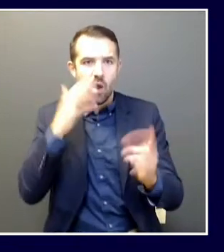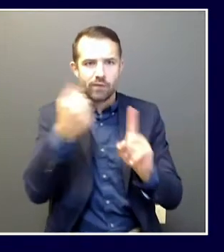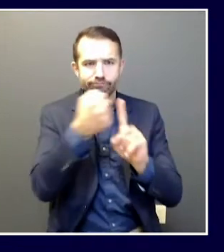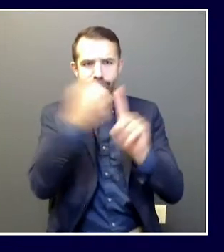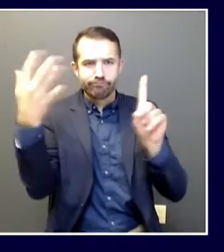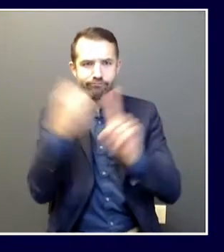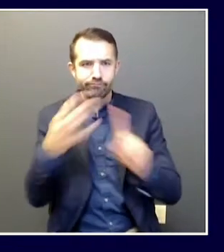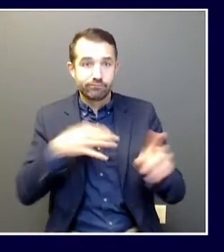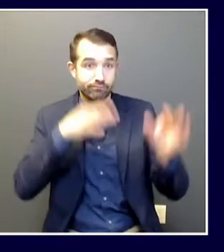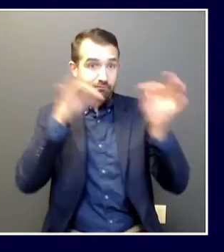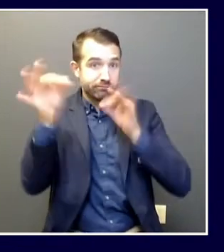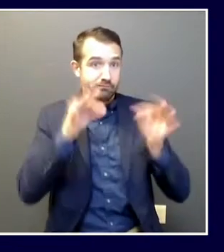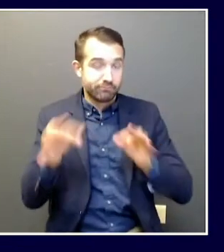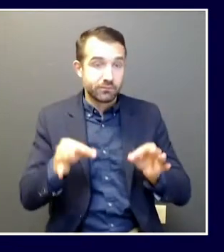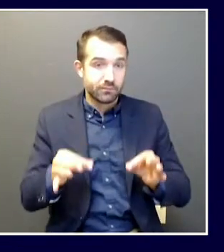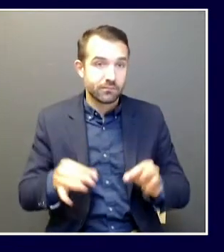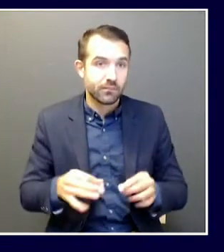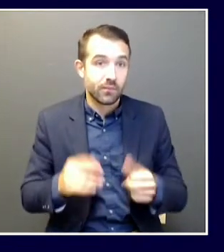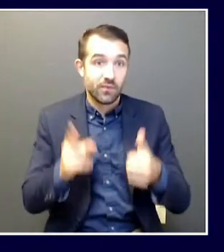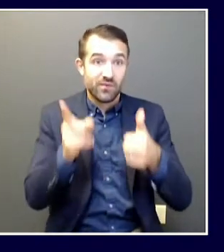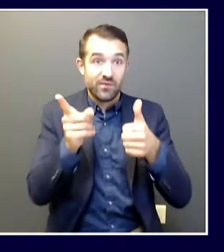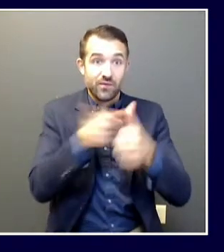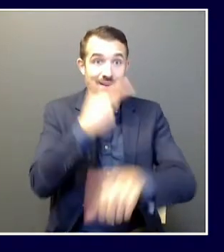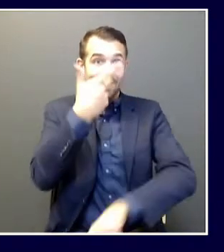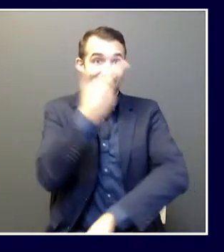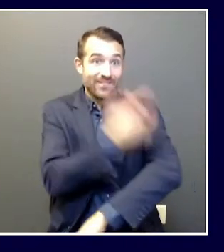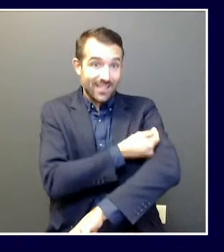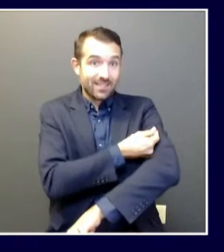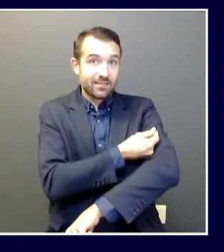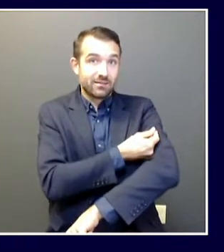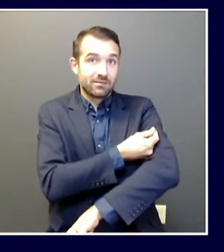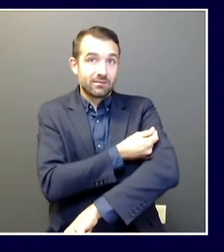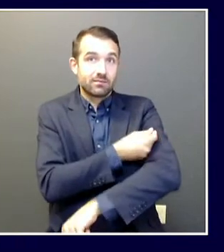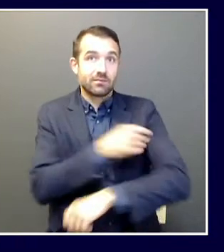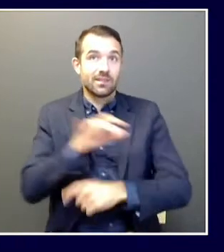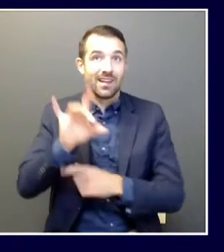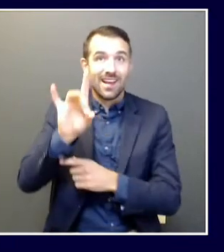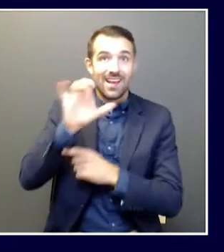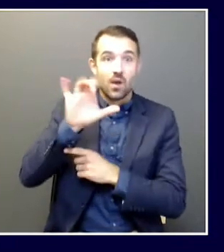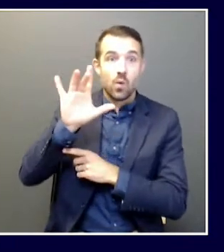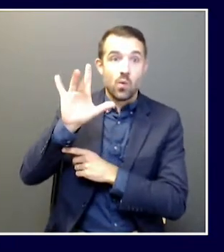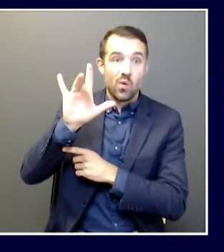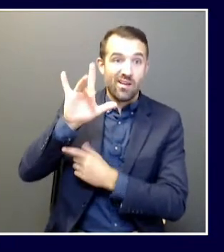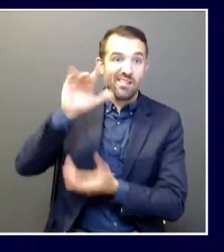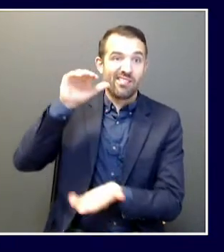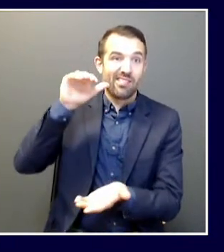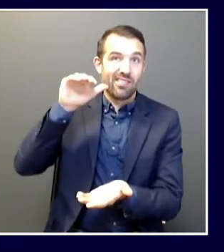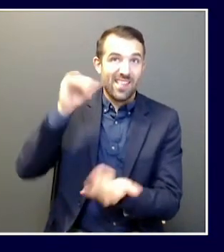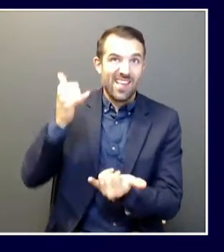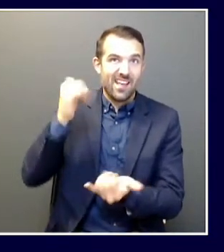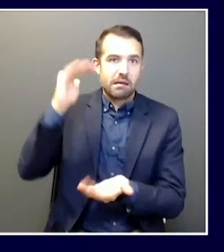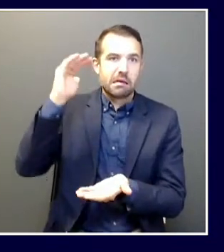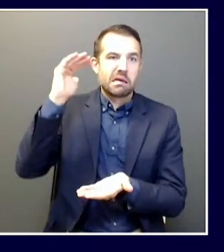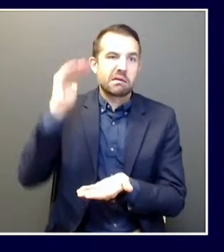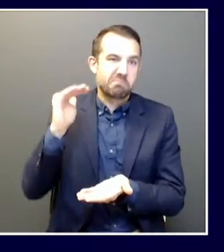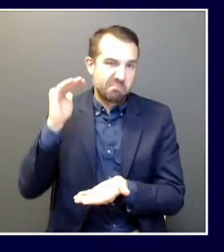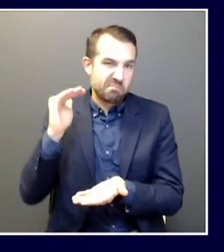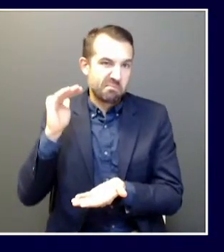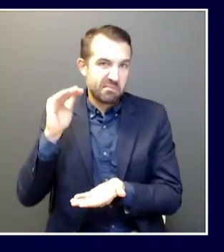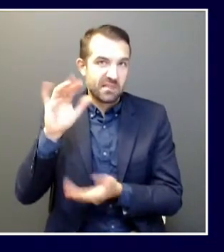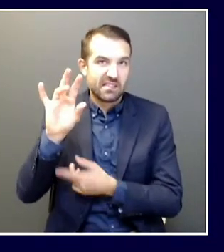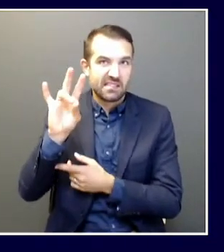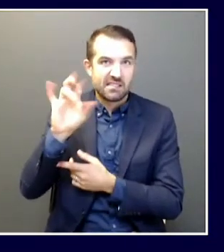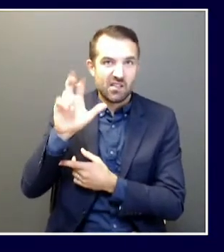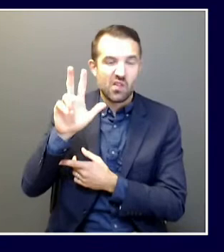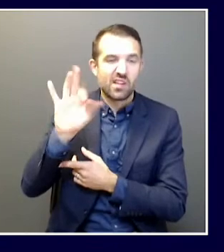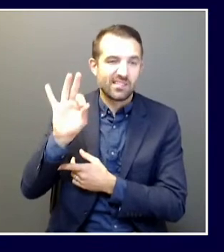example, are down just a little bit, from 825 first doses a day to 739 over